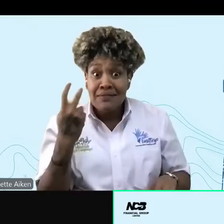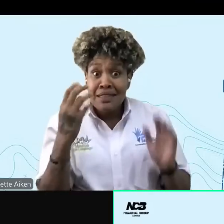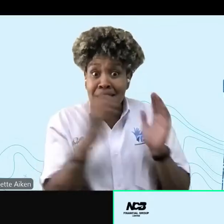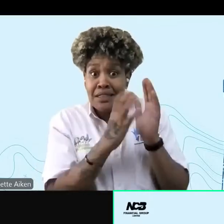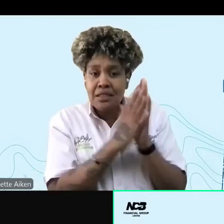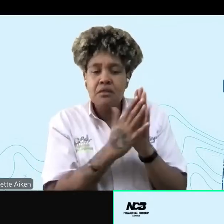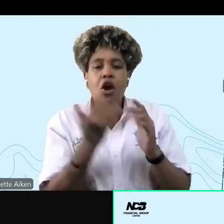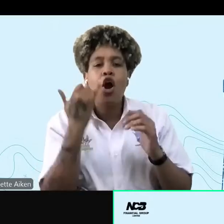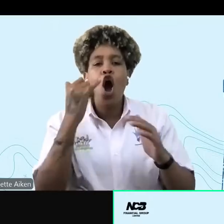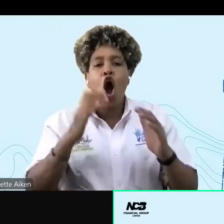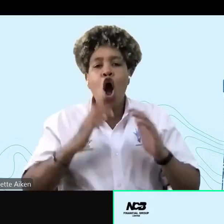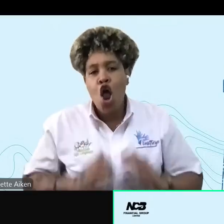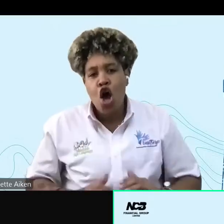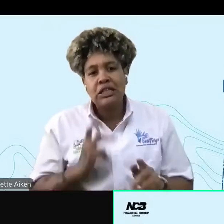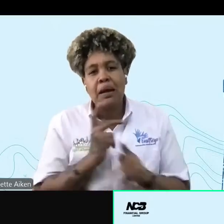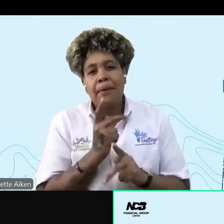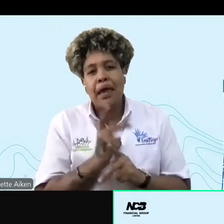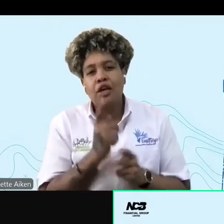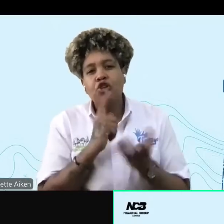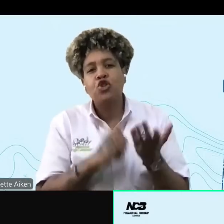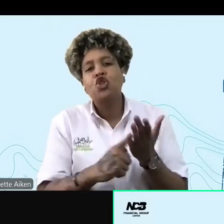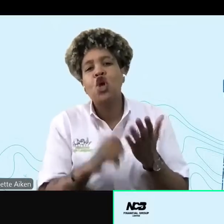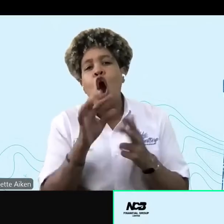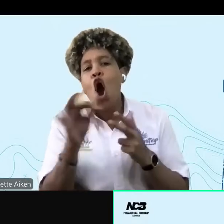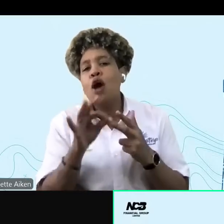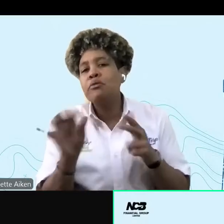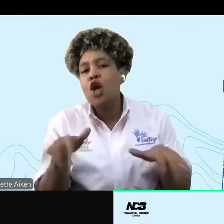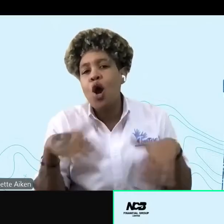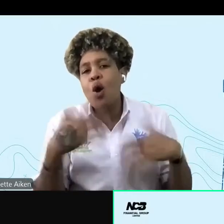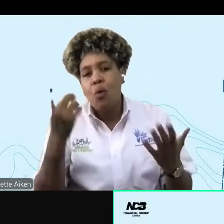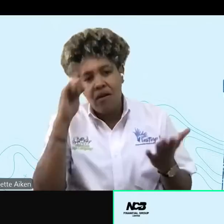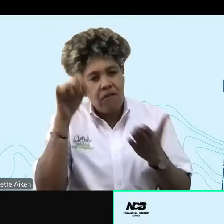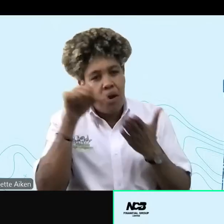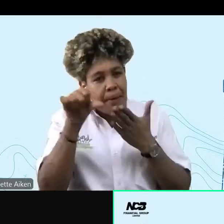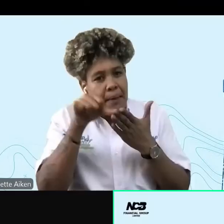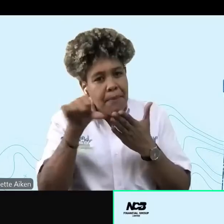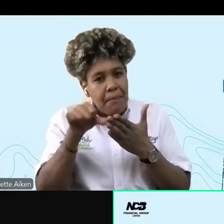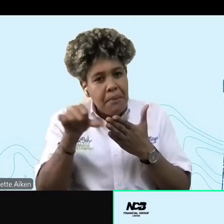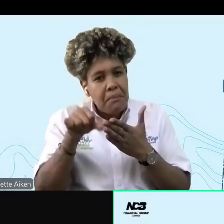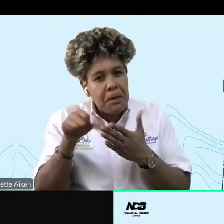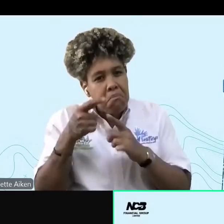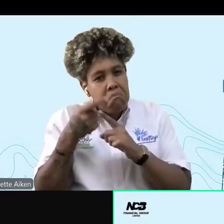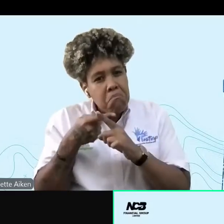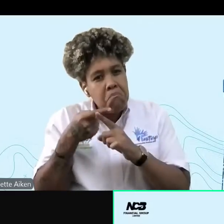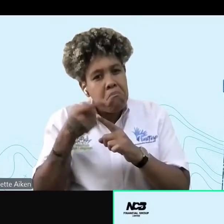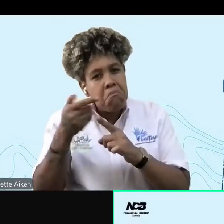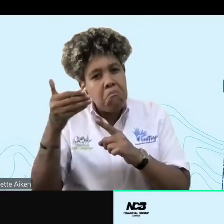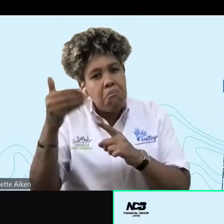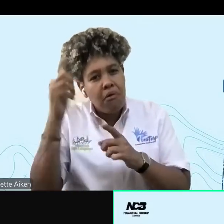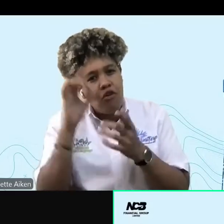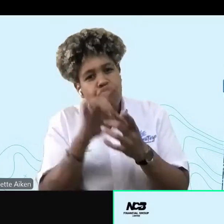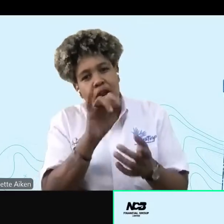customer care to discuss options for a payment plan related to that transaction.